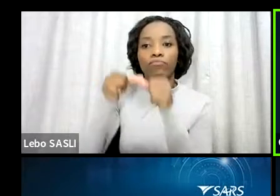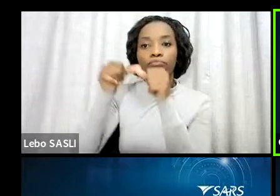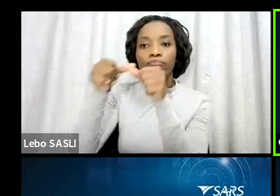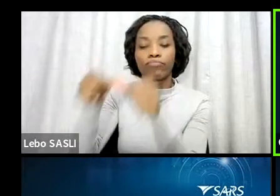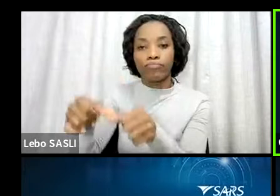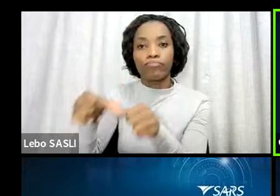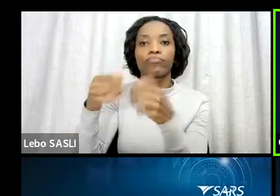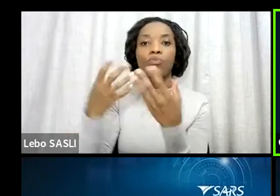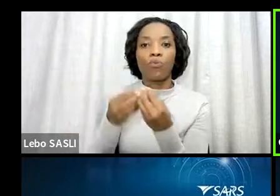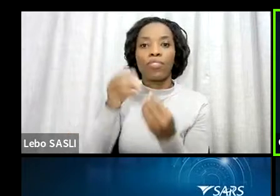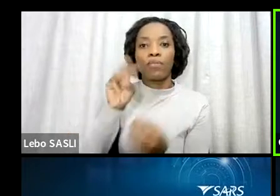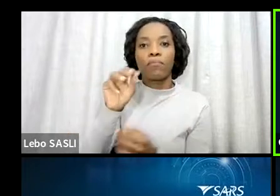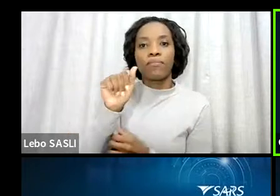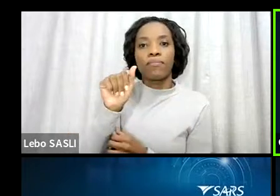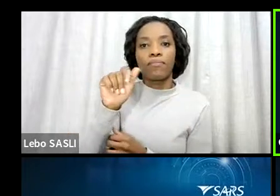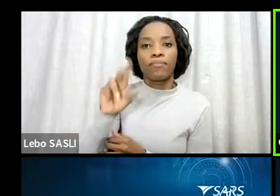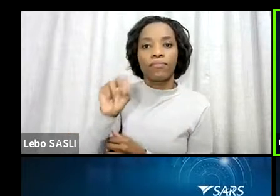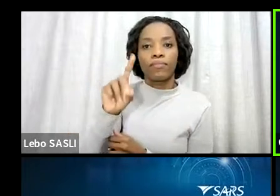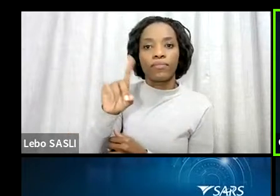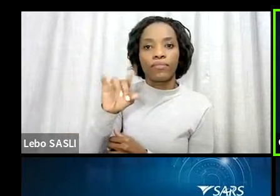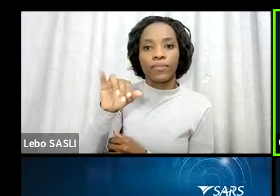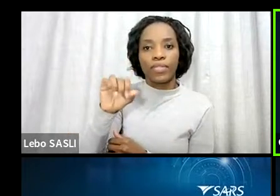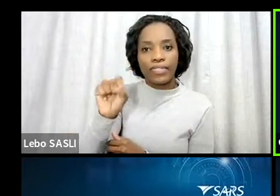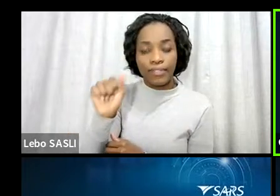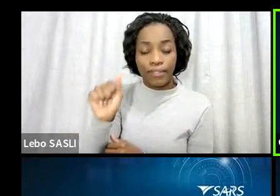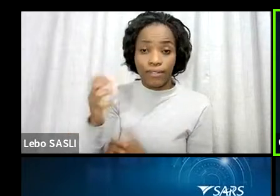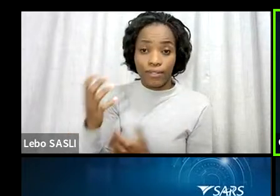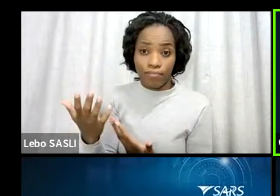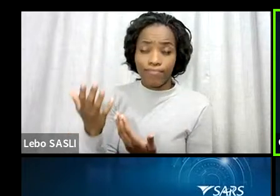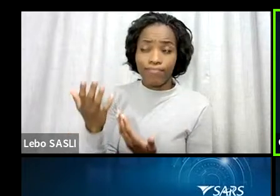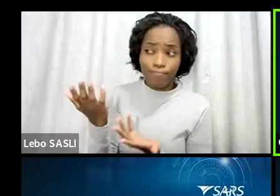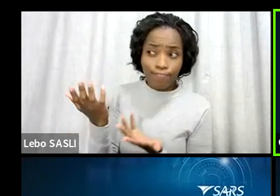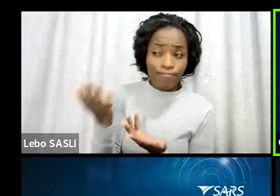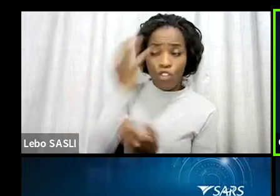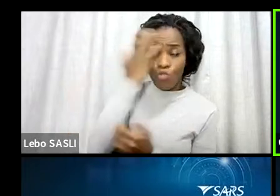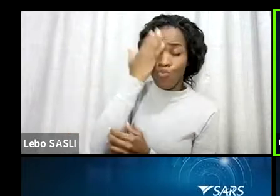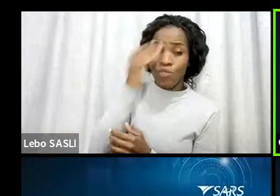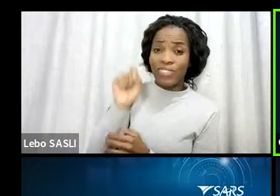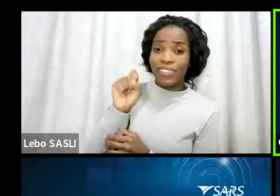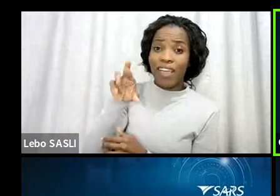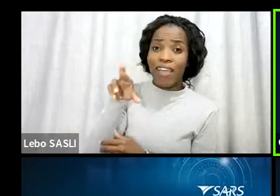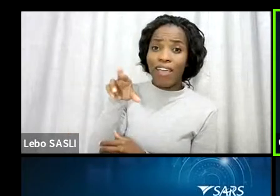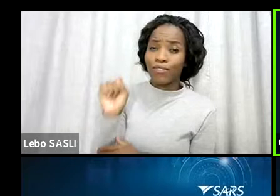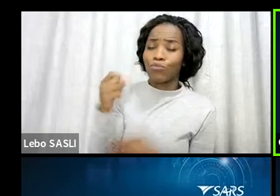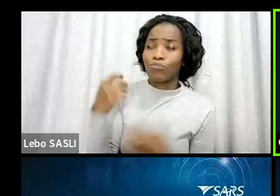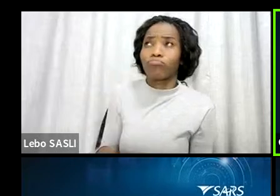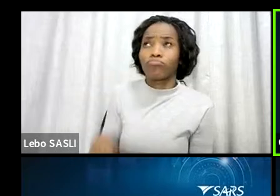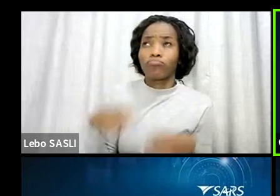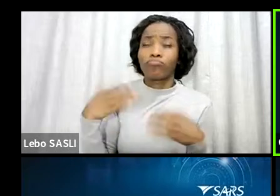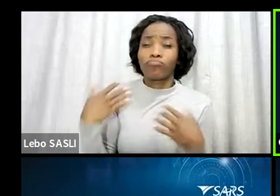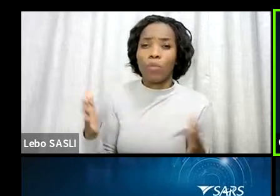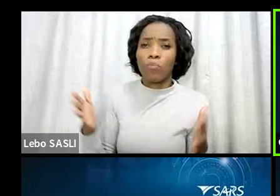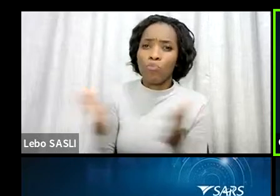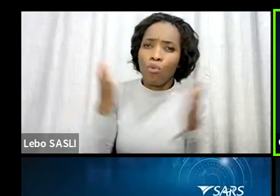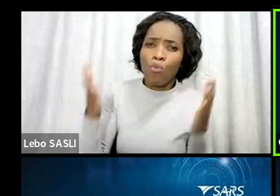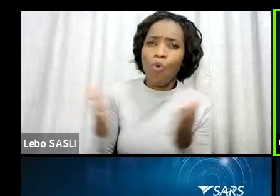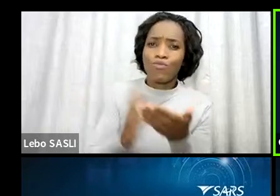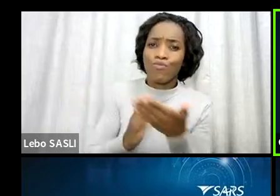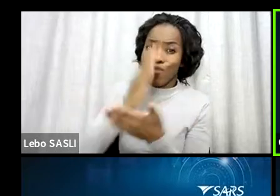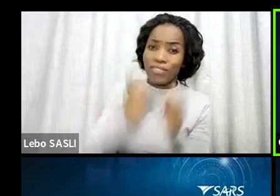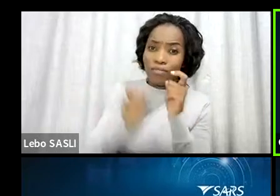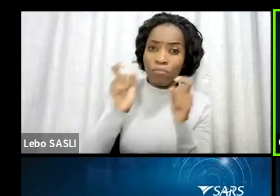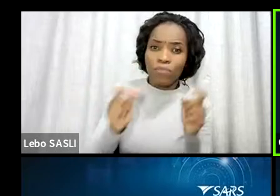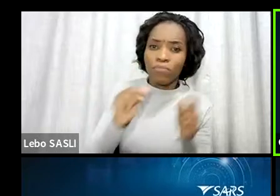lot of work with regards to the promotion of the rights of people, whether it's employees or traders